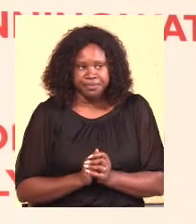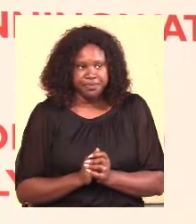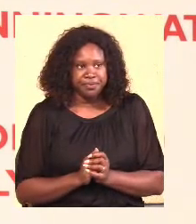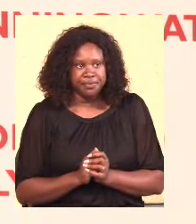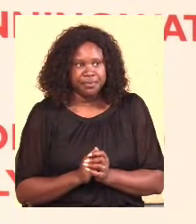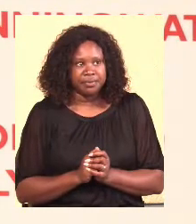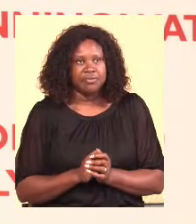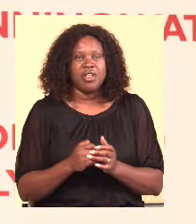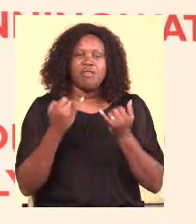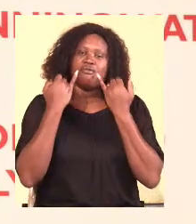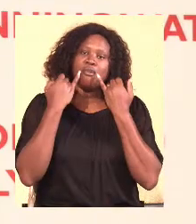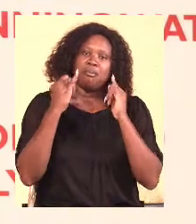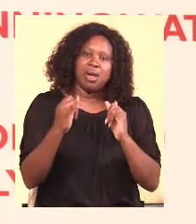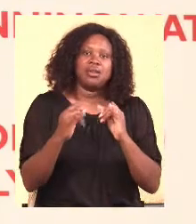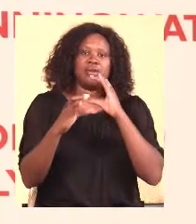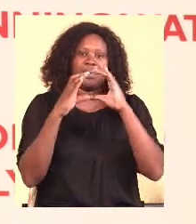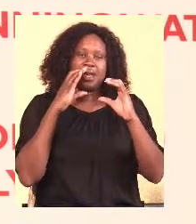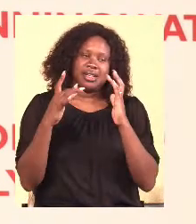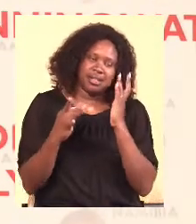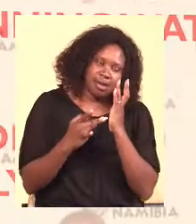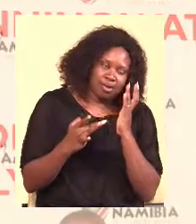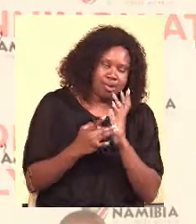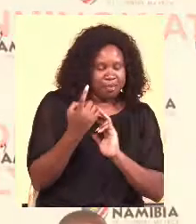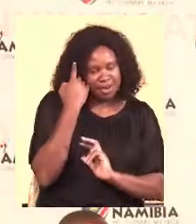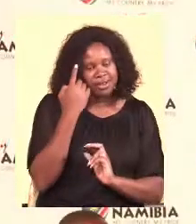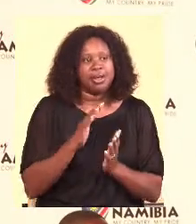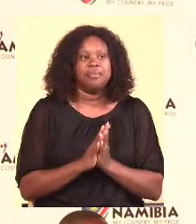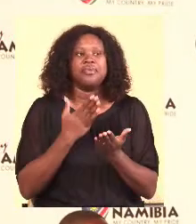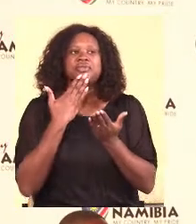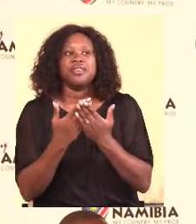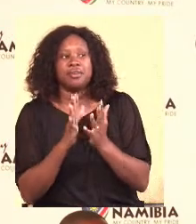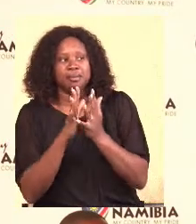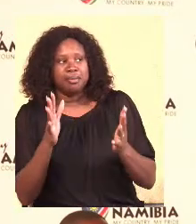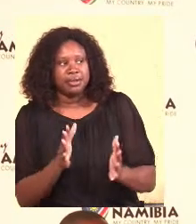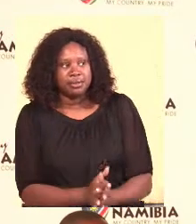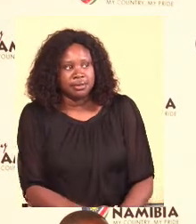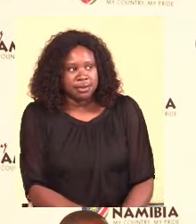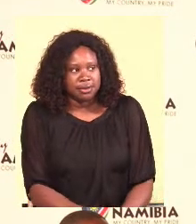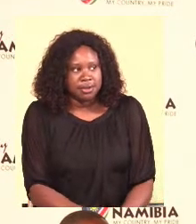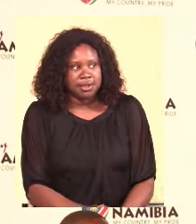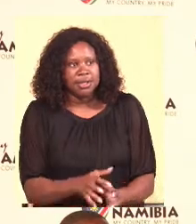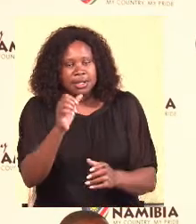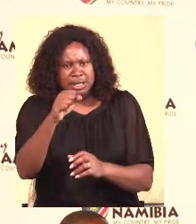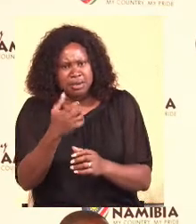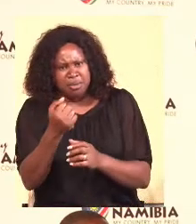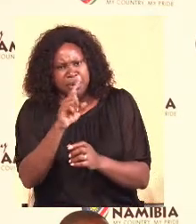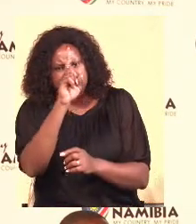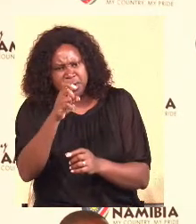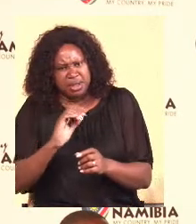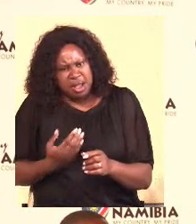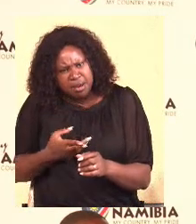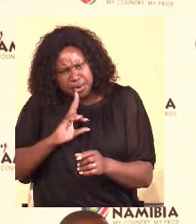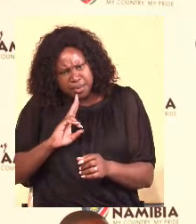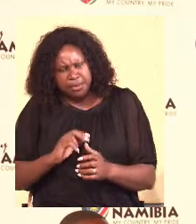looking forward to. Thank you very much, Doctor. Honorable Kanji. Yes, there was a question that I would like to respond to,